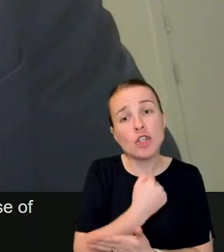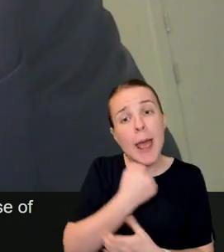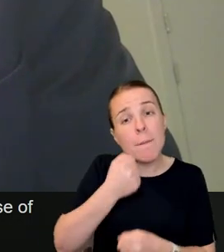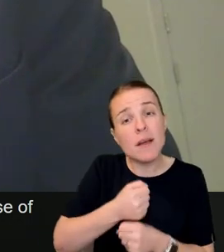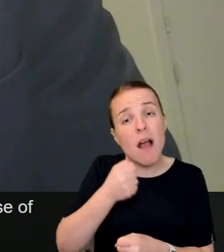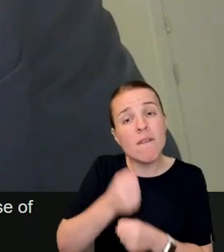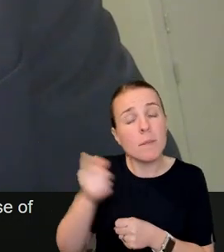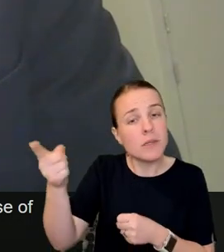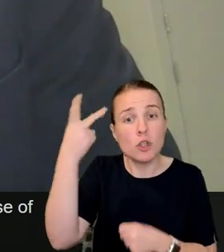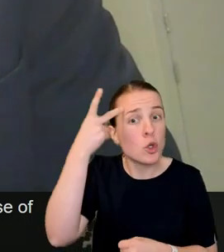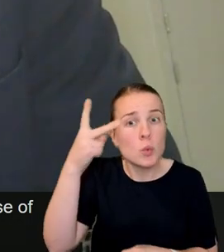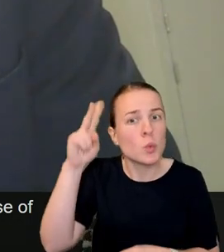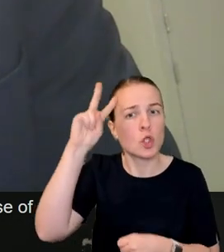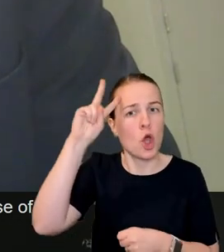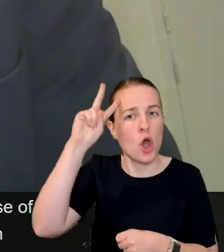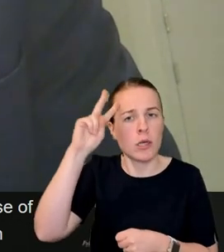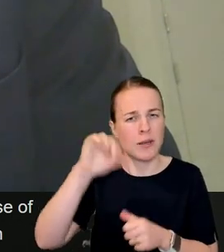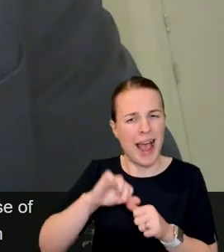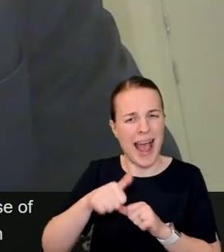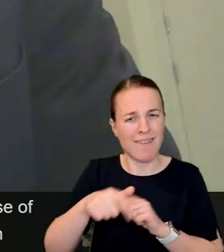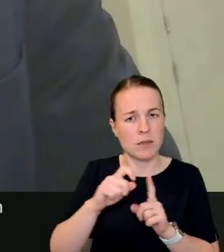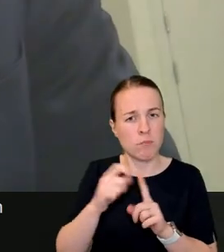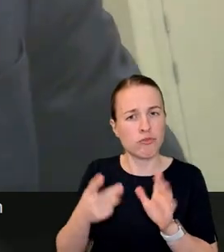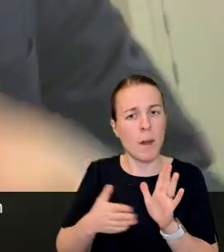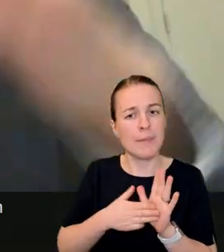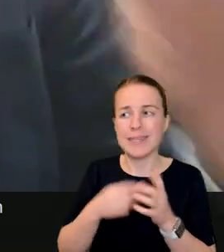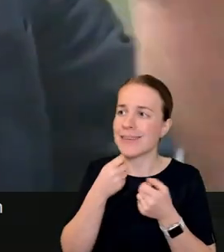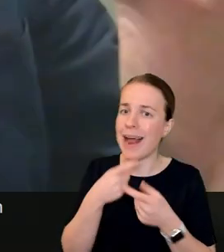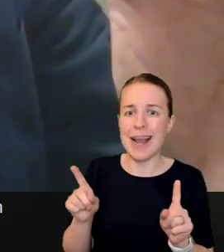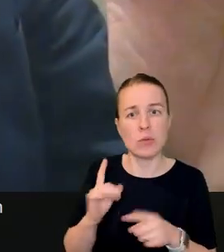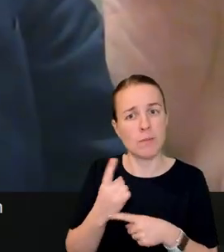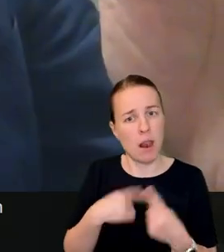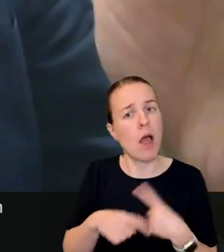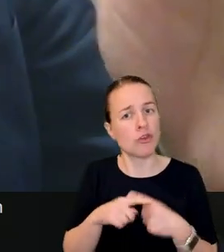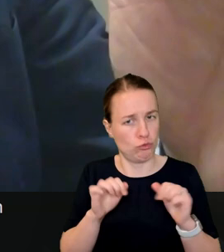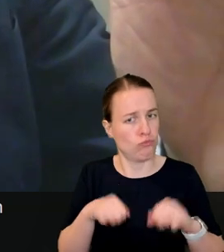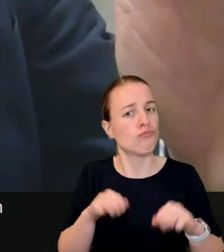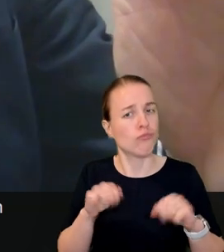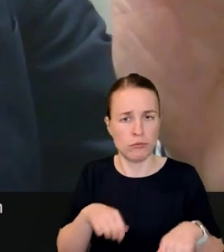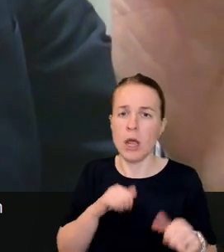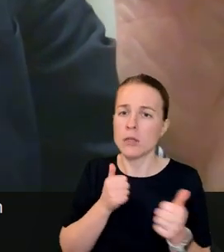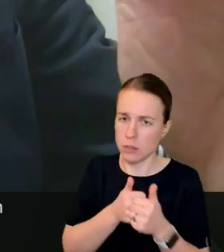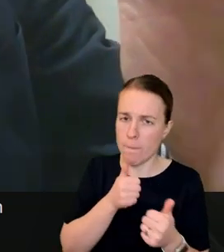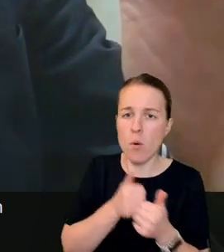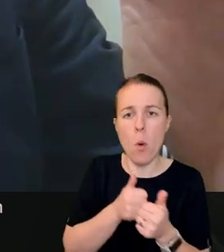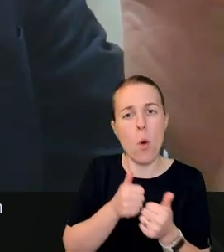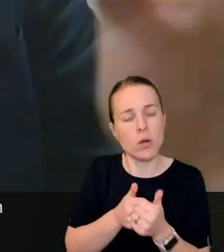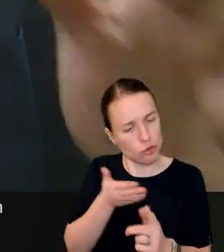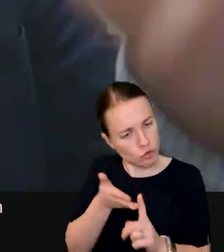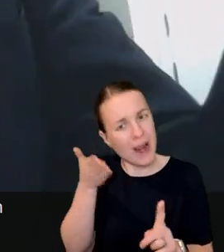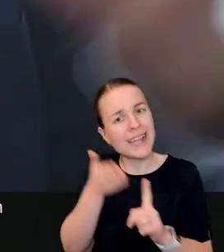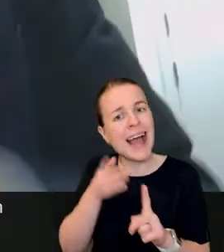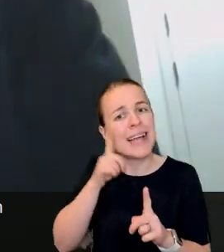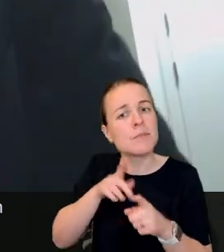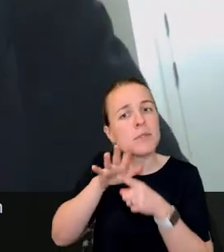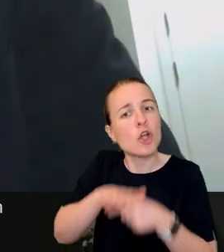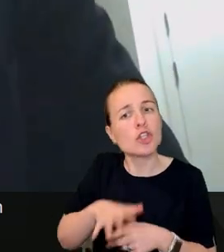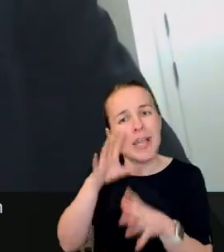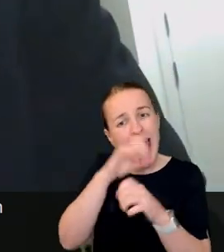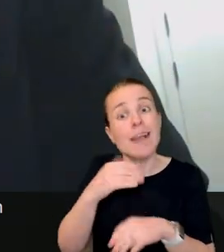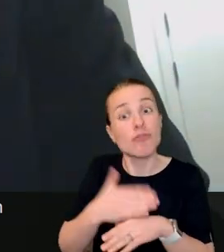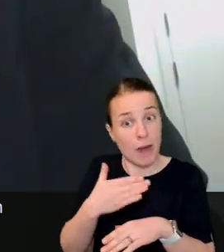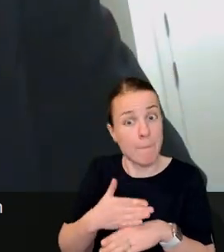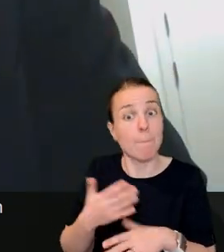Prime Minister's announcement last year that they were in support of recognizing misogyny as a hate crime, and then an